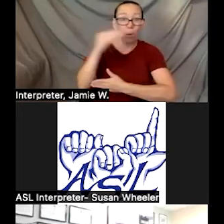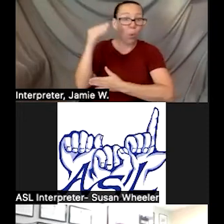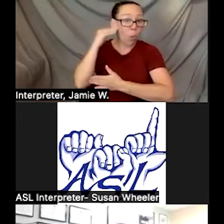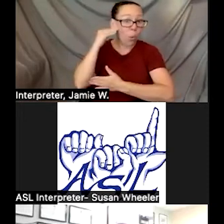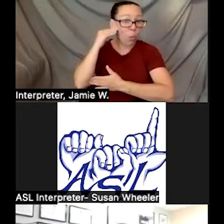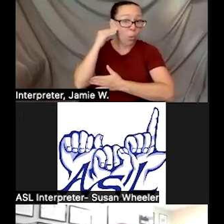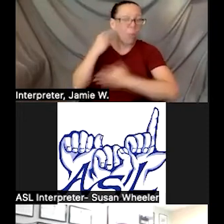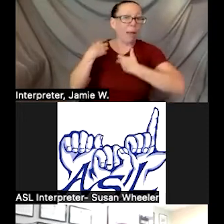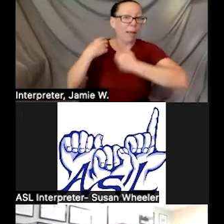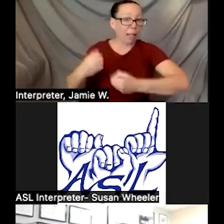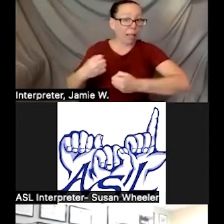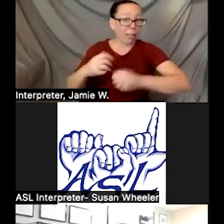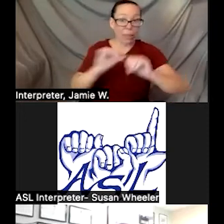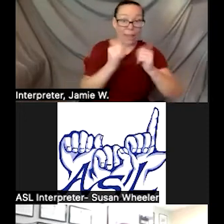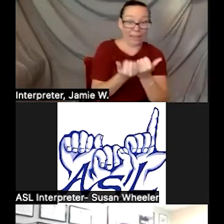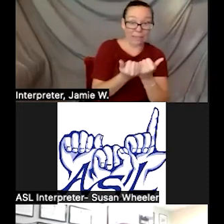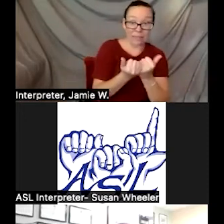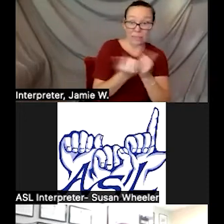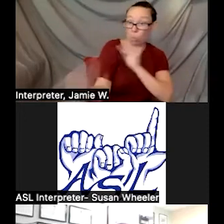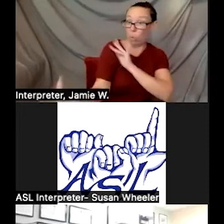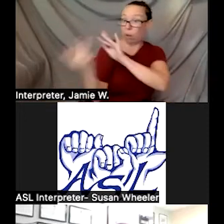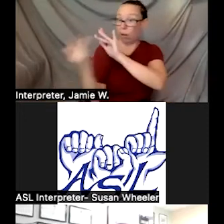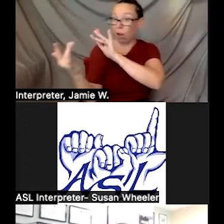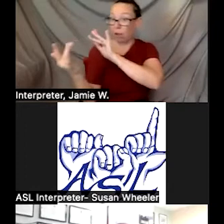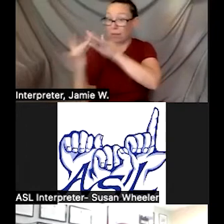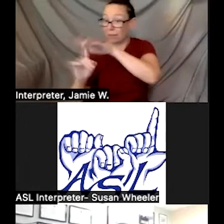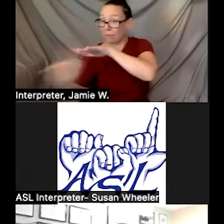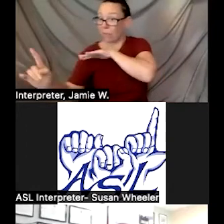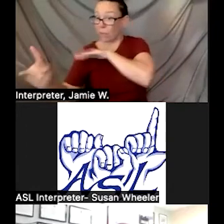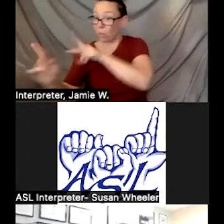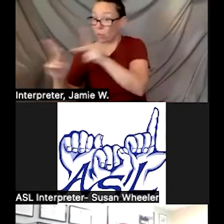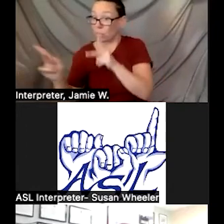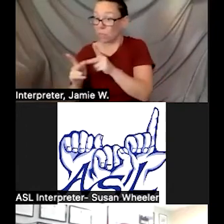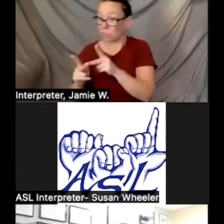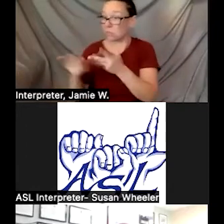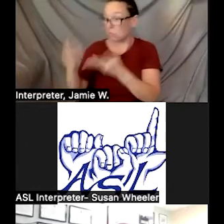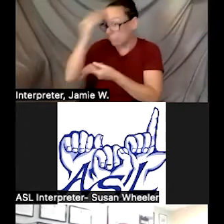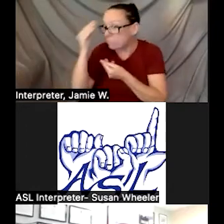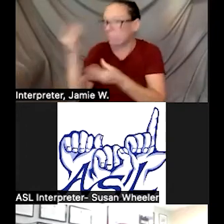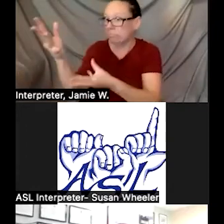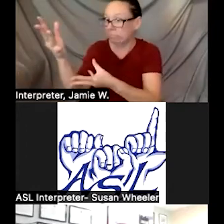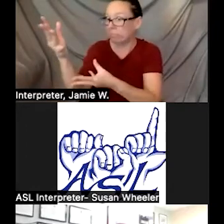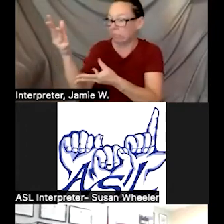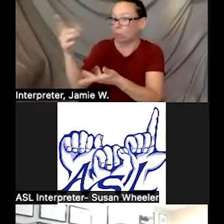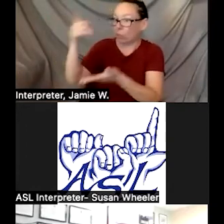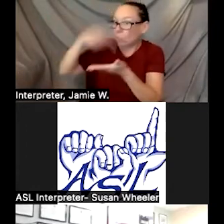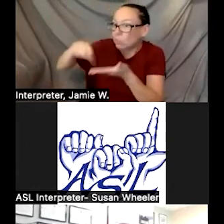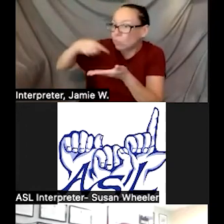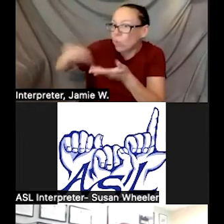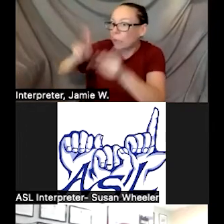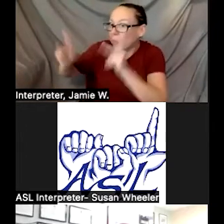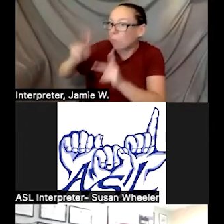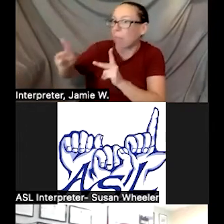evacuation centers to make sure that people were notified. So I think we've done better with that, but I think there's still a lot we could do with